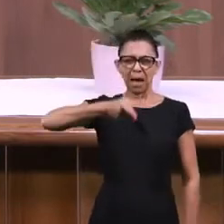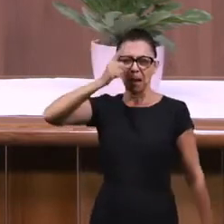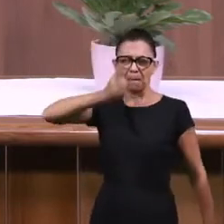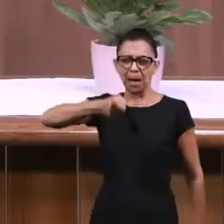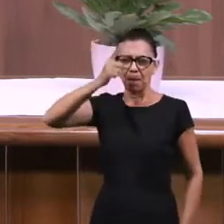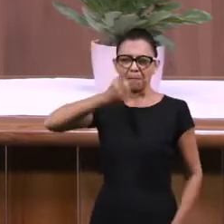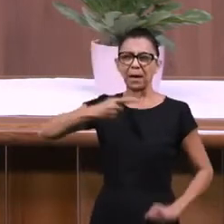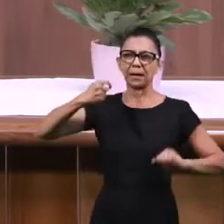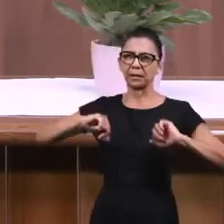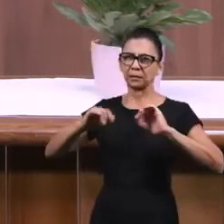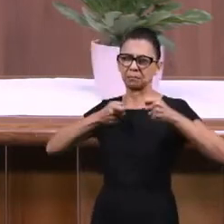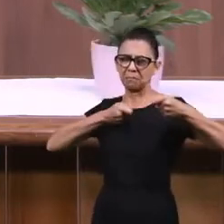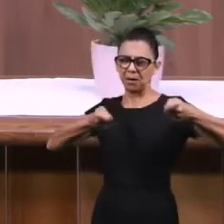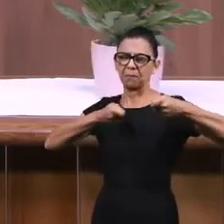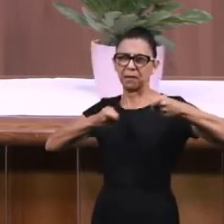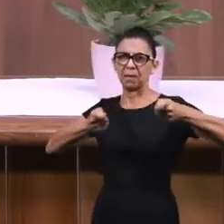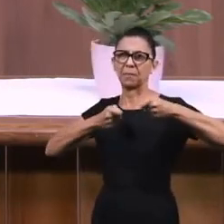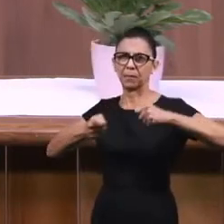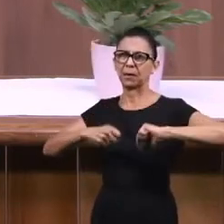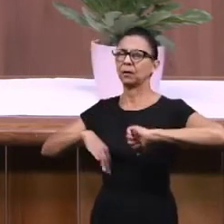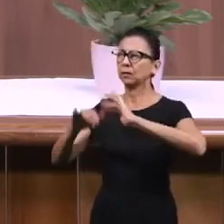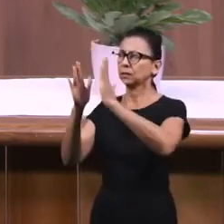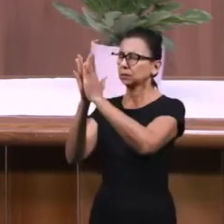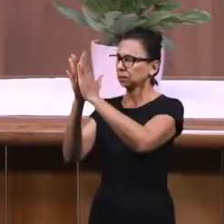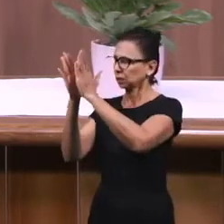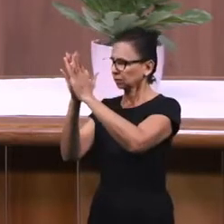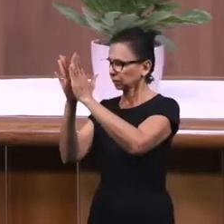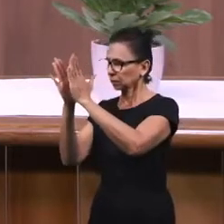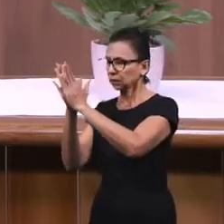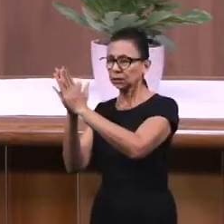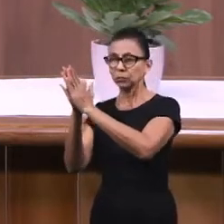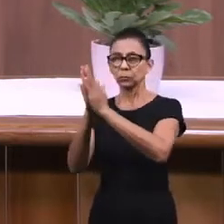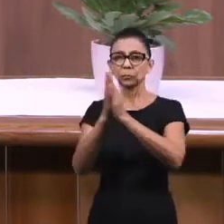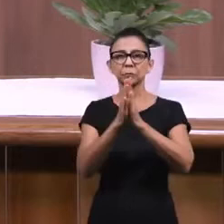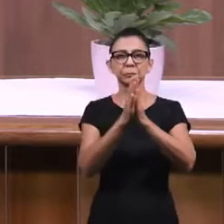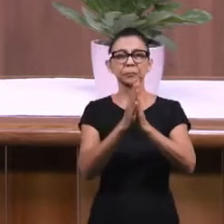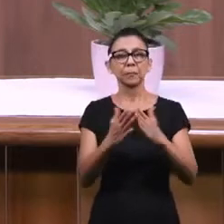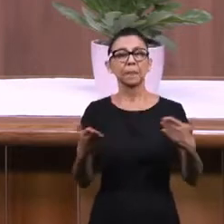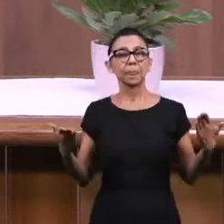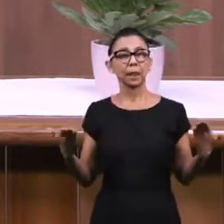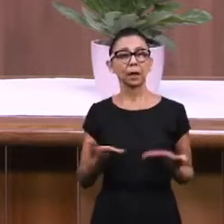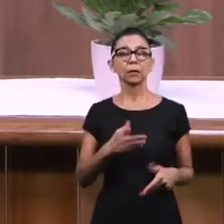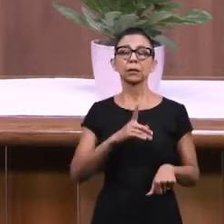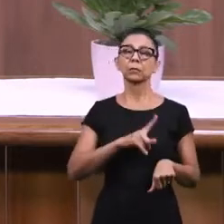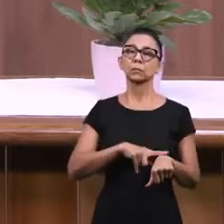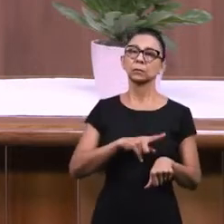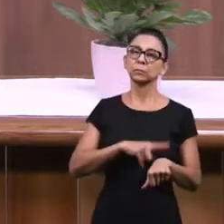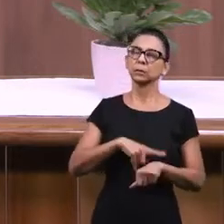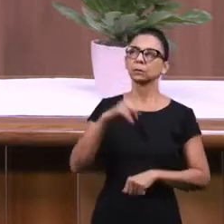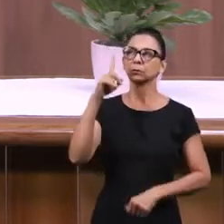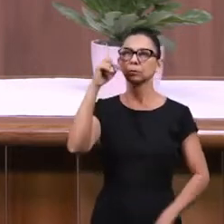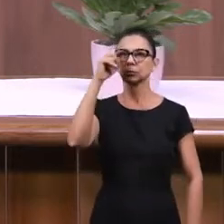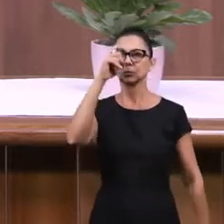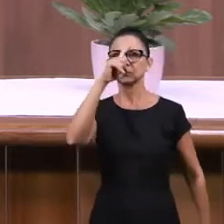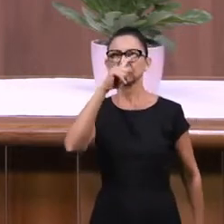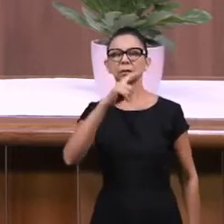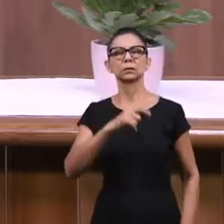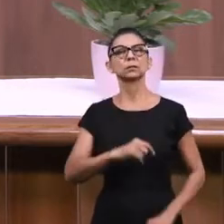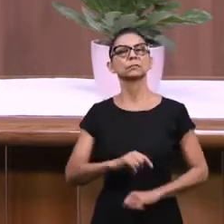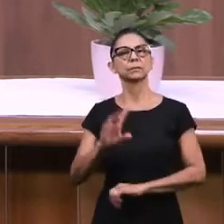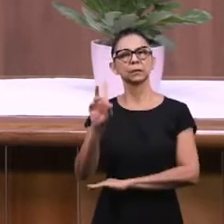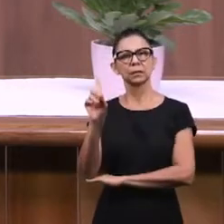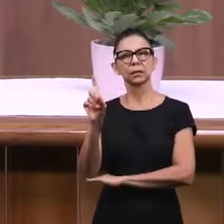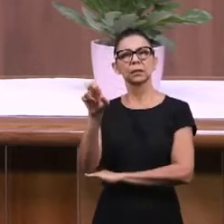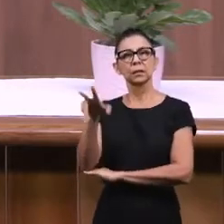burning furnace, prayer, when he went before the king of Babylon, prayer. And so now he finds himself in a